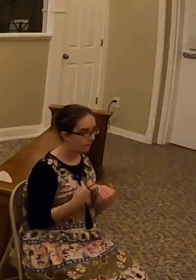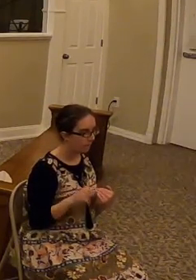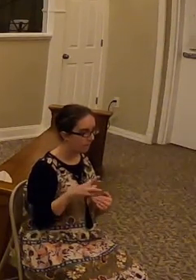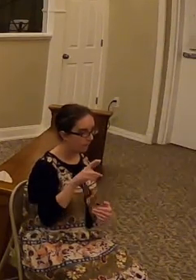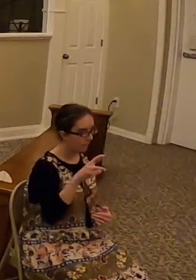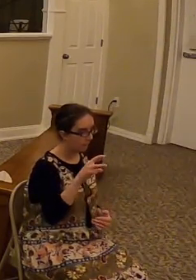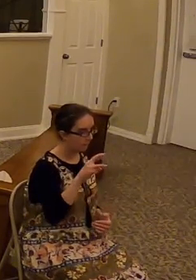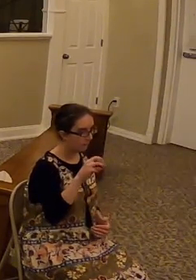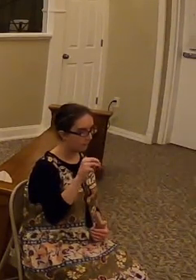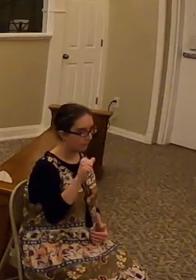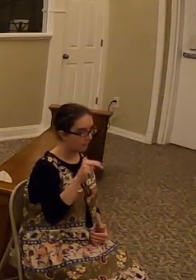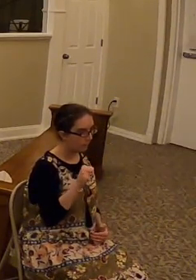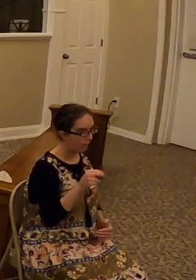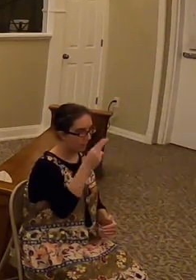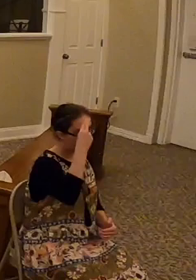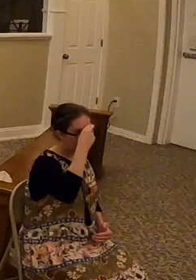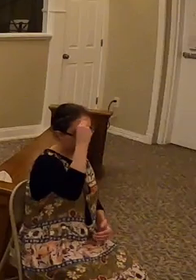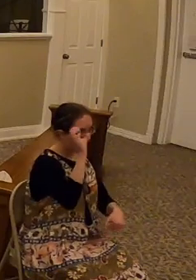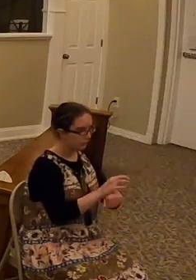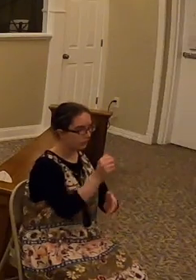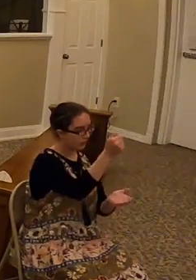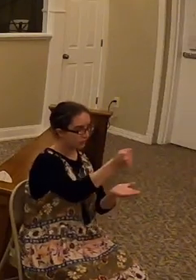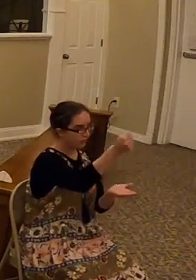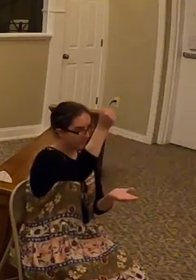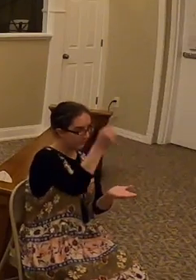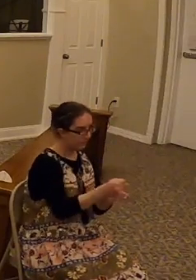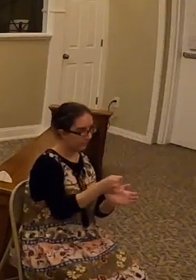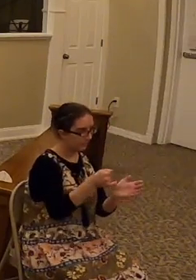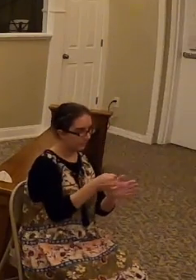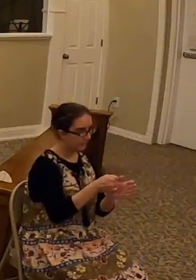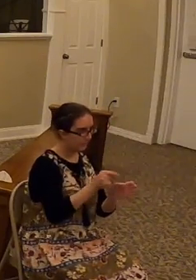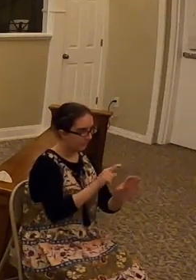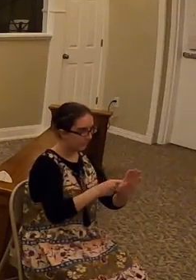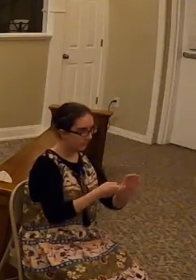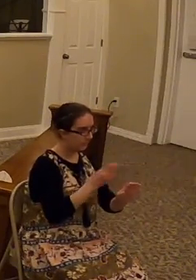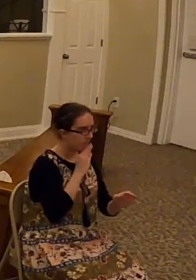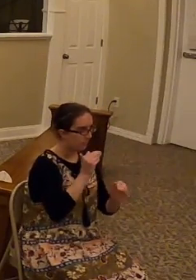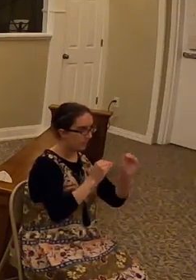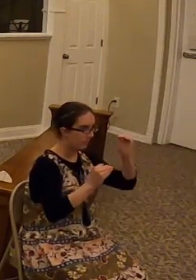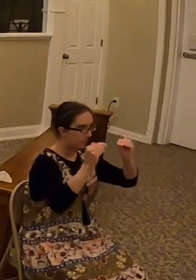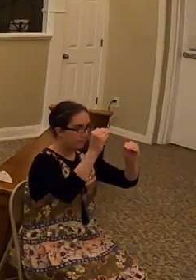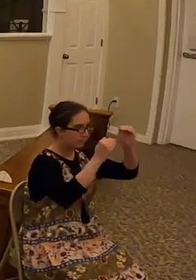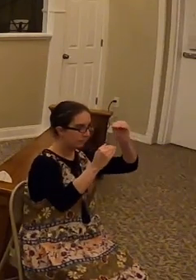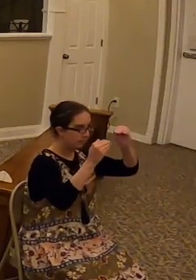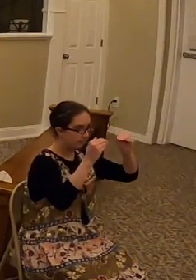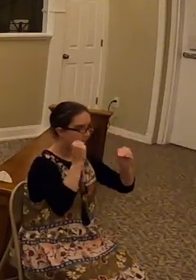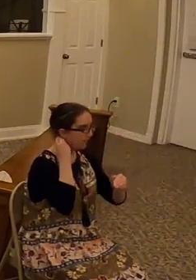You've got the Roman Catholic Church being established, and it's beginning to be built up.